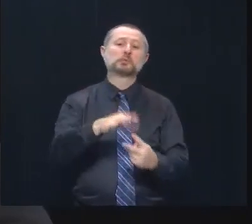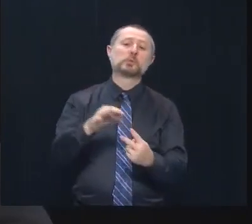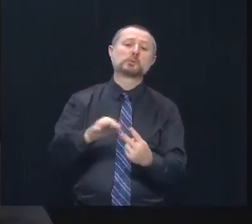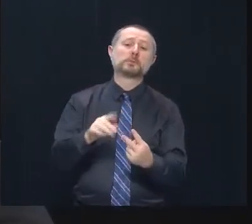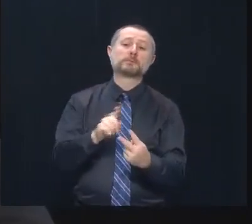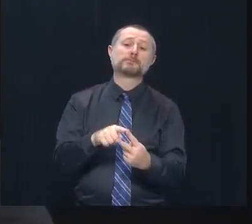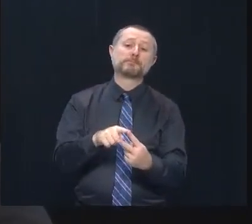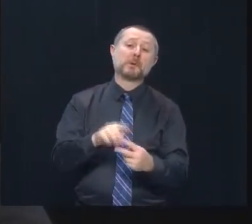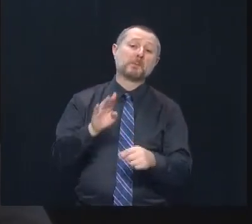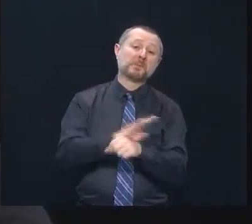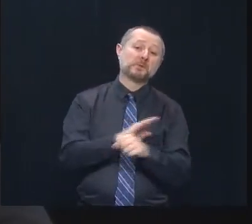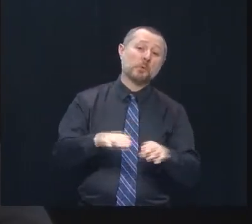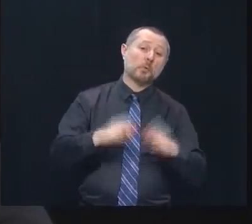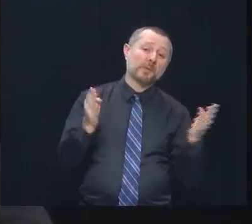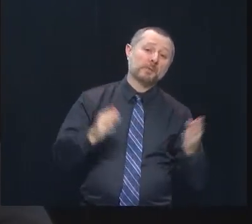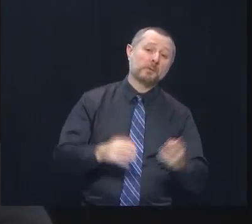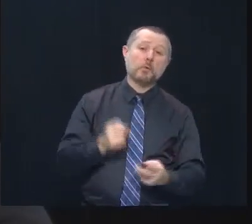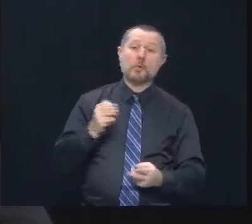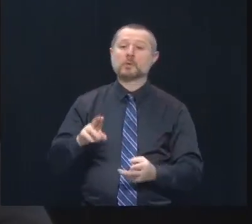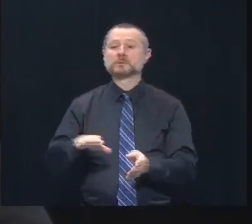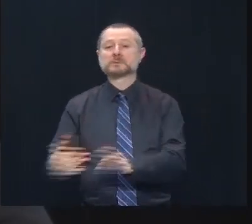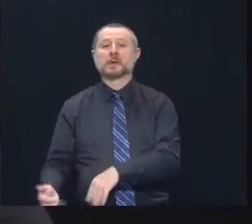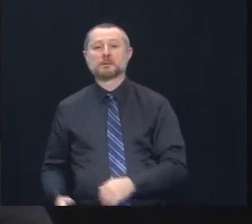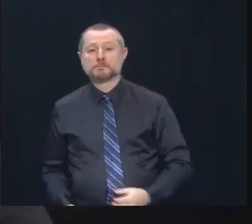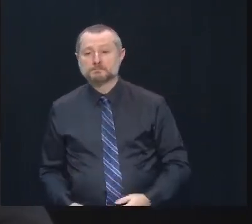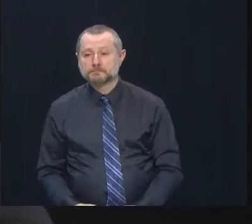economy or public health.